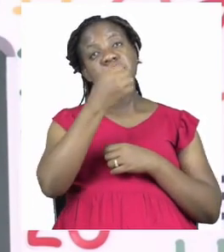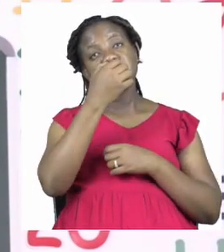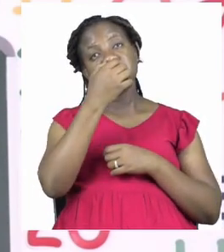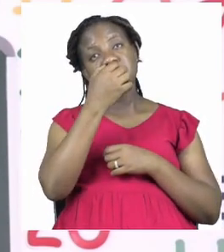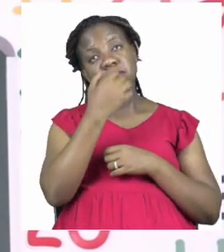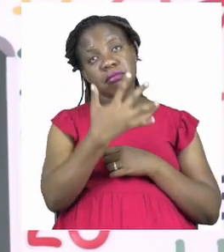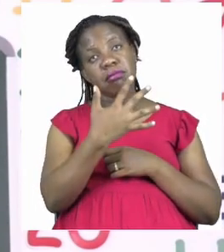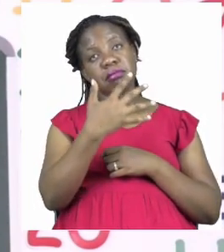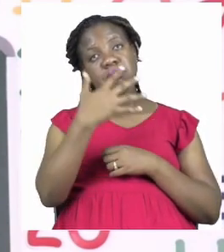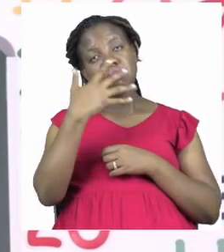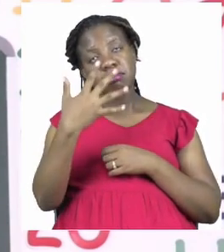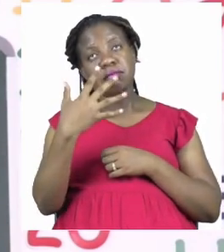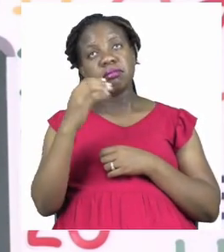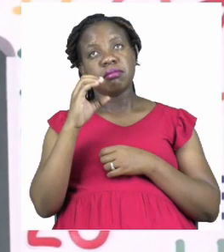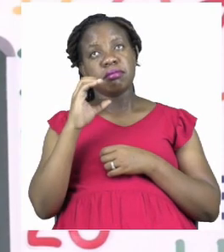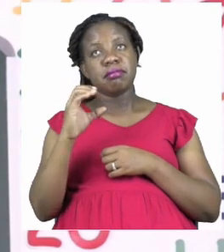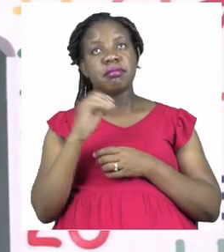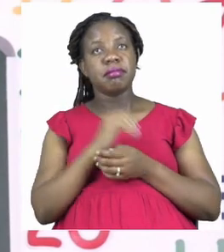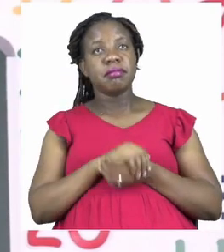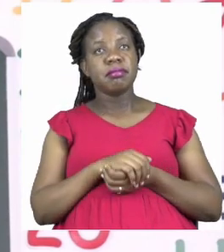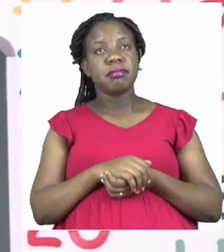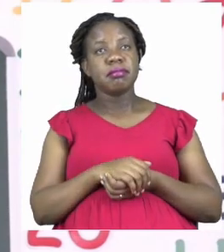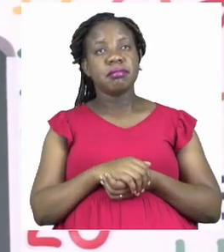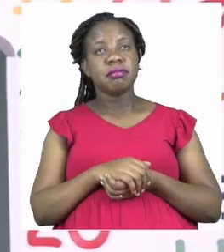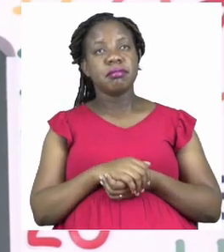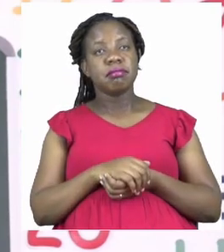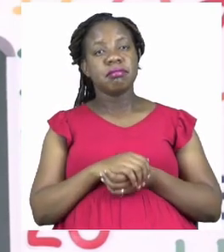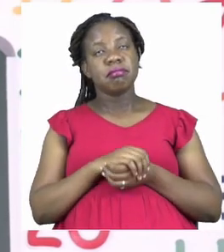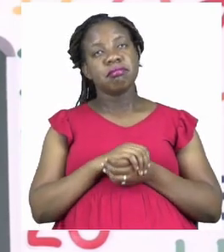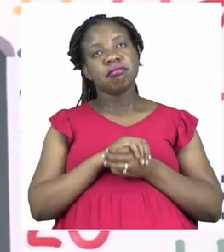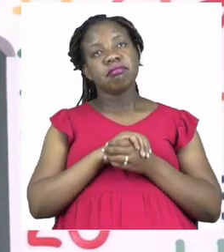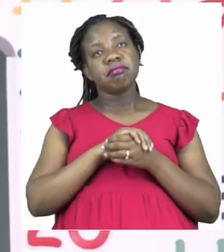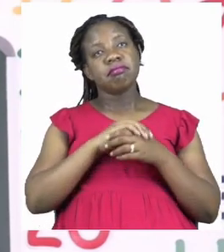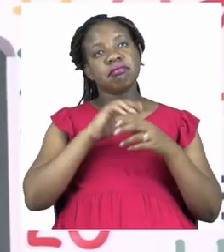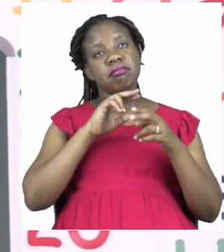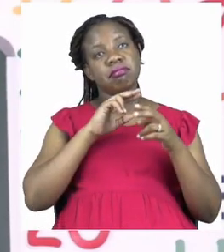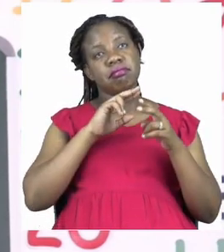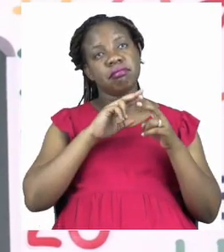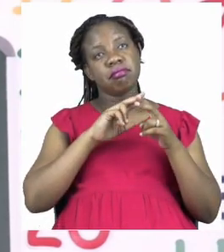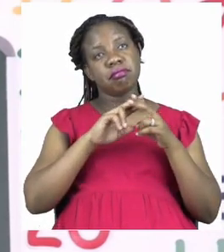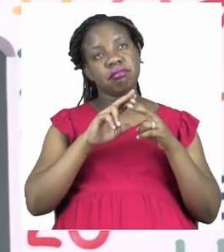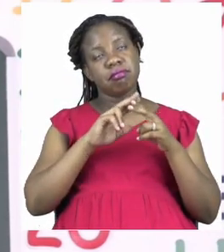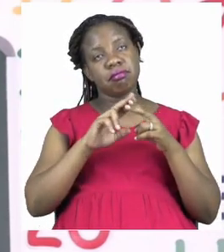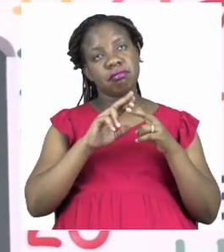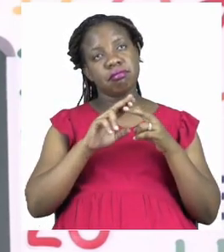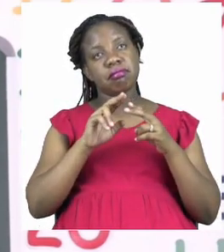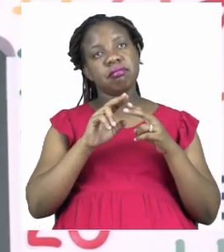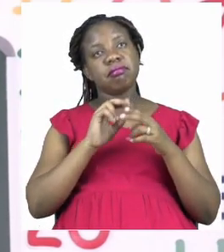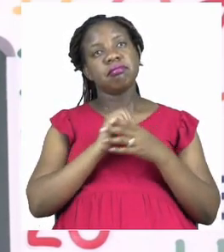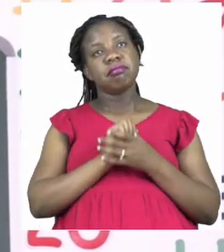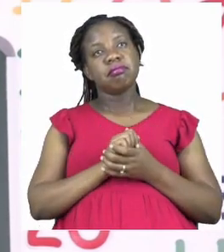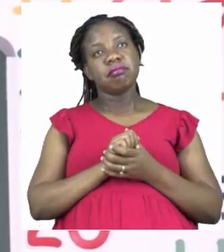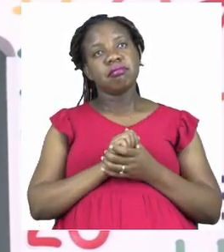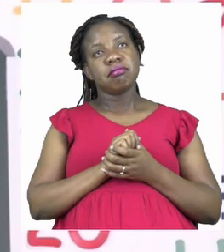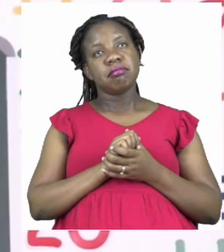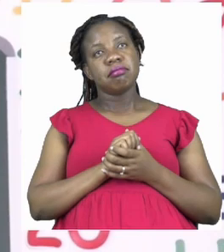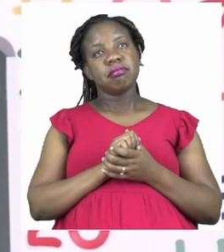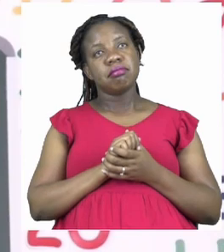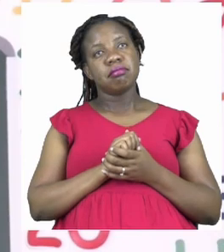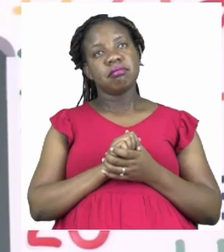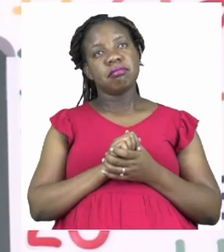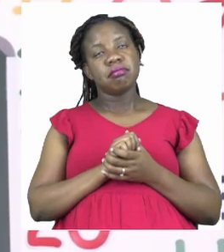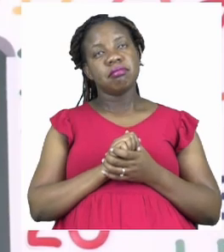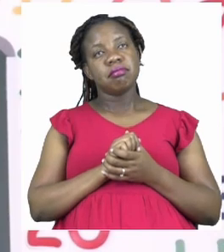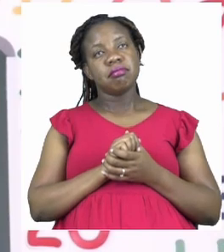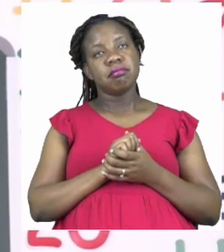me. So take your time. You start by adding the first two. Then whatever answer you get, you add it with